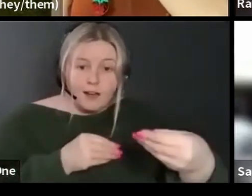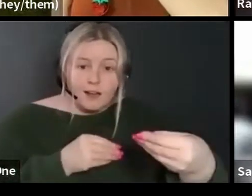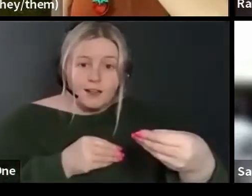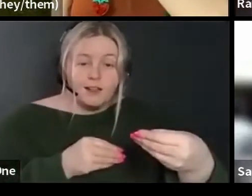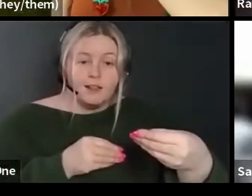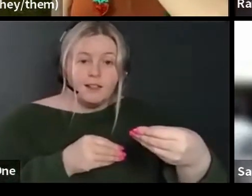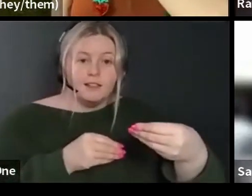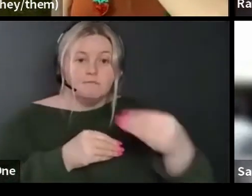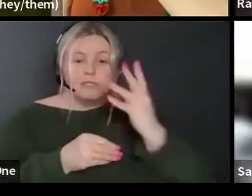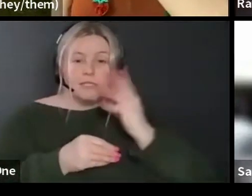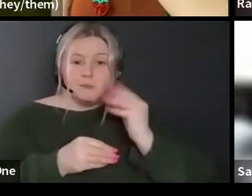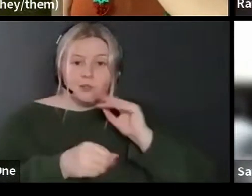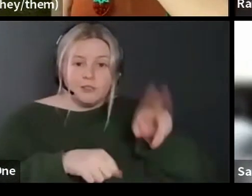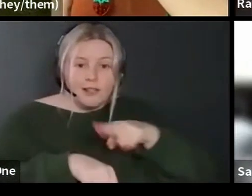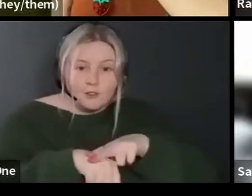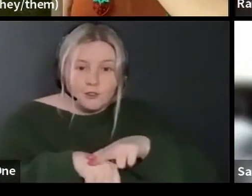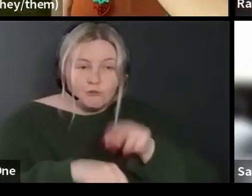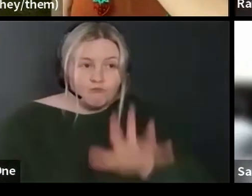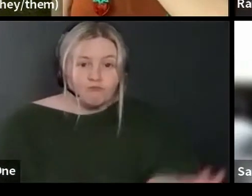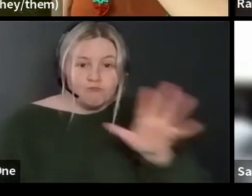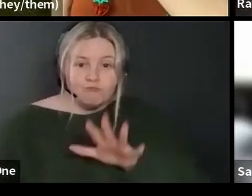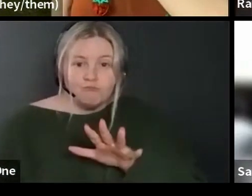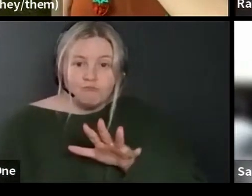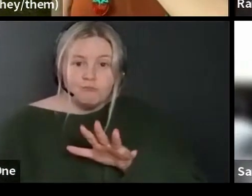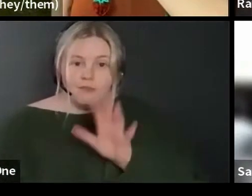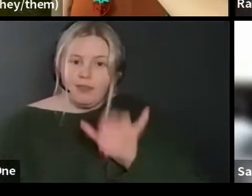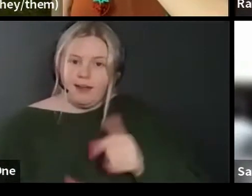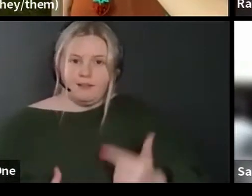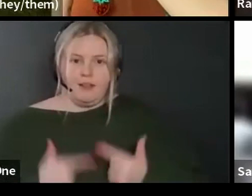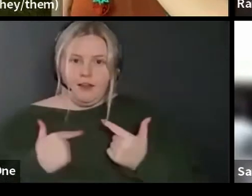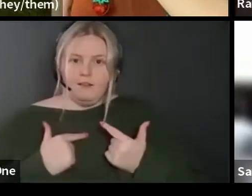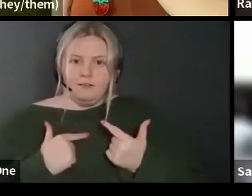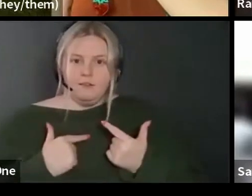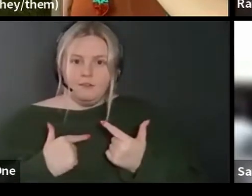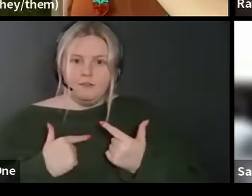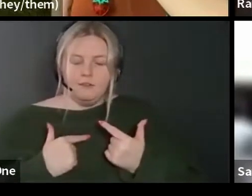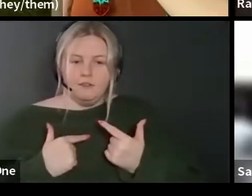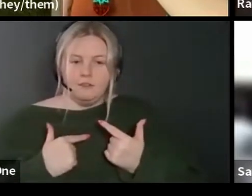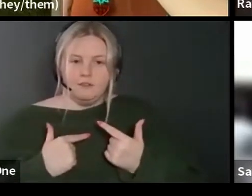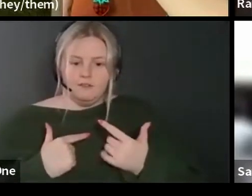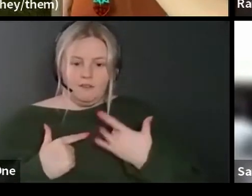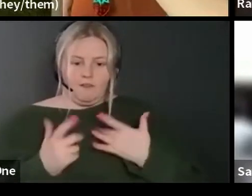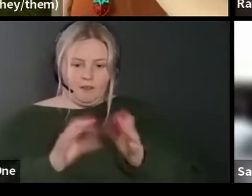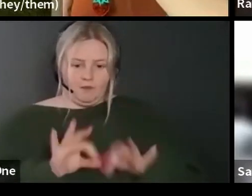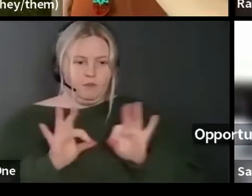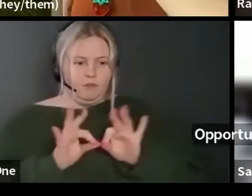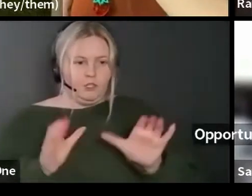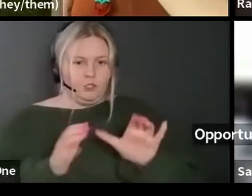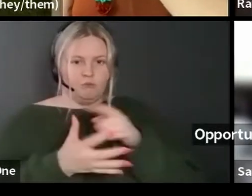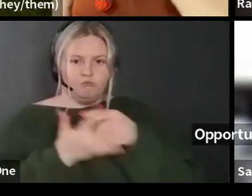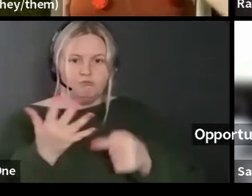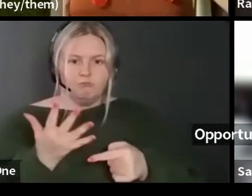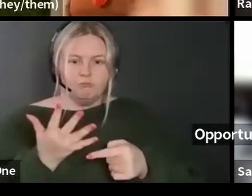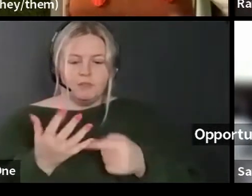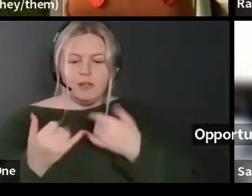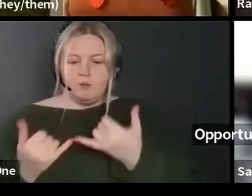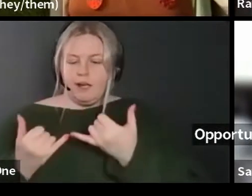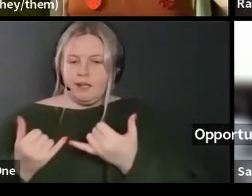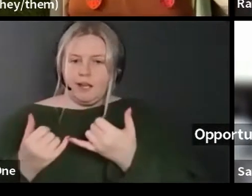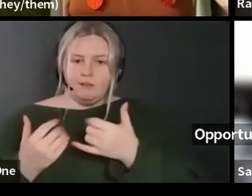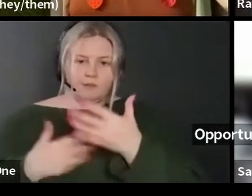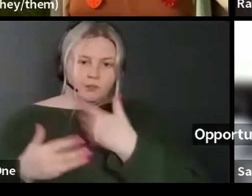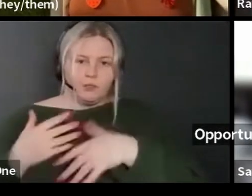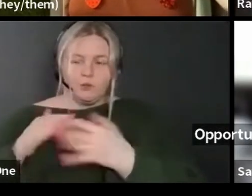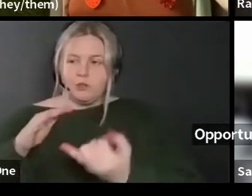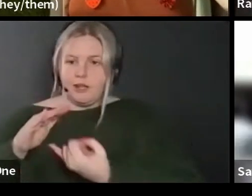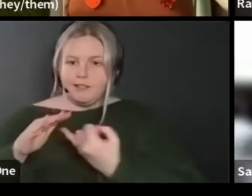spend time in nature. I mean, this is really what makes life worth living. And there's profound social isolation and loneliness